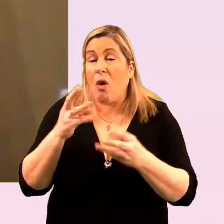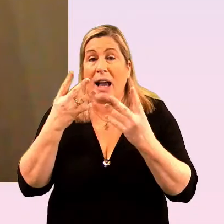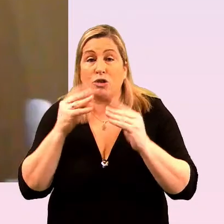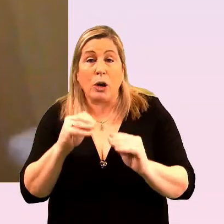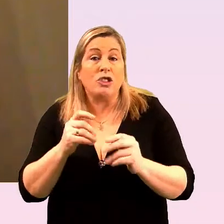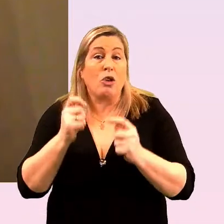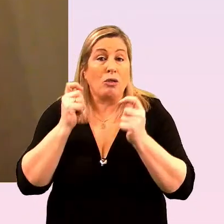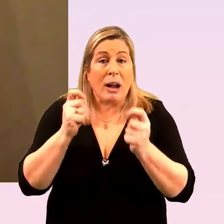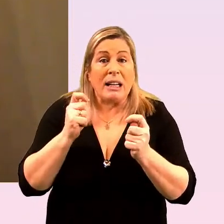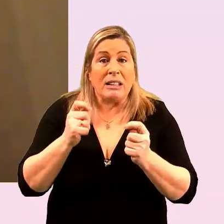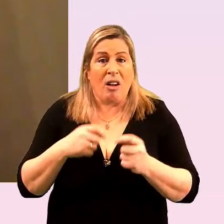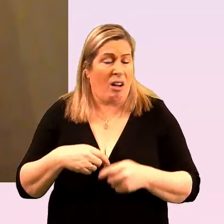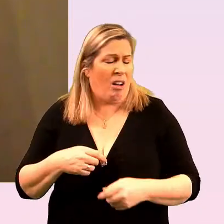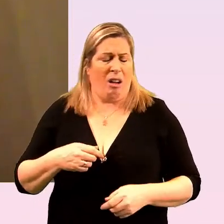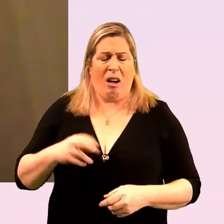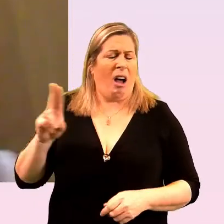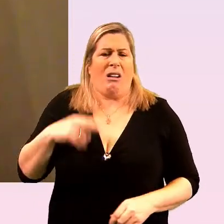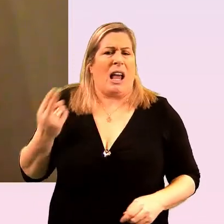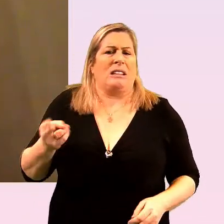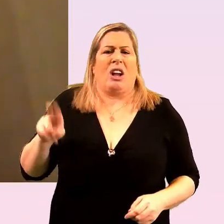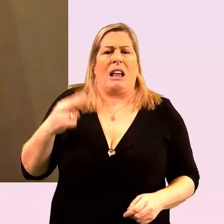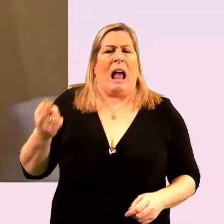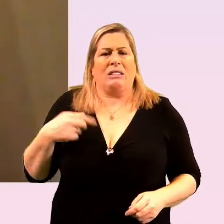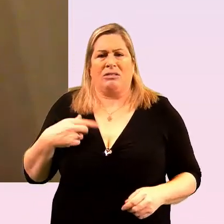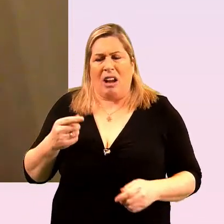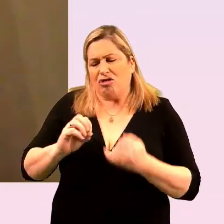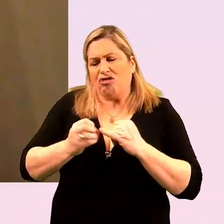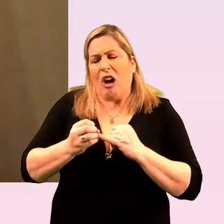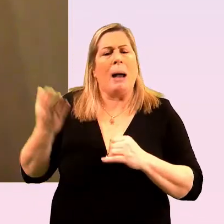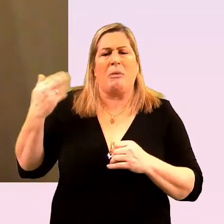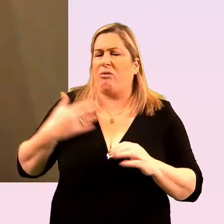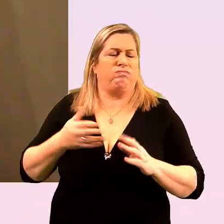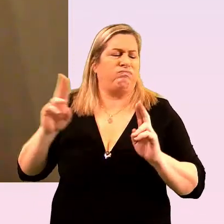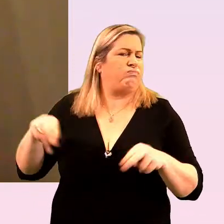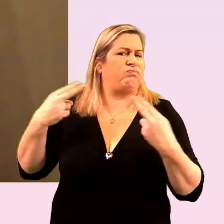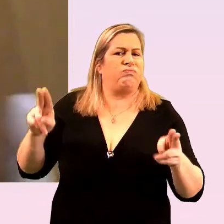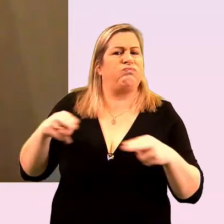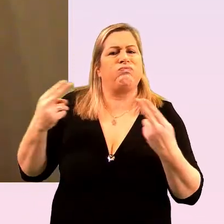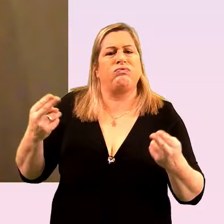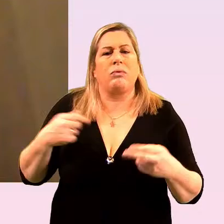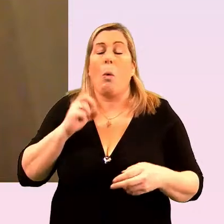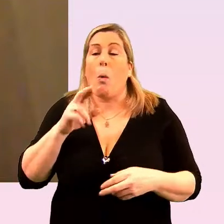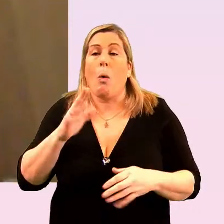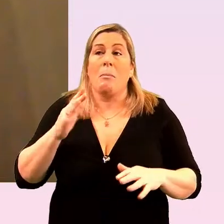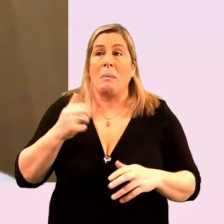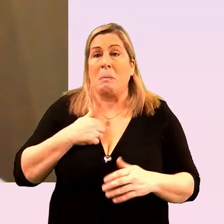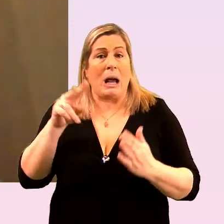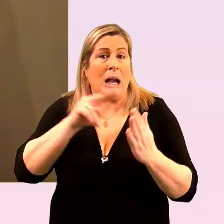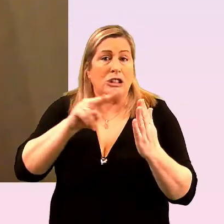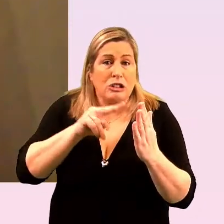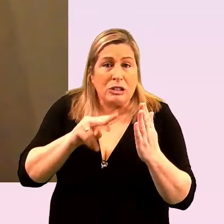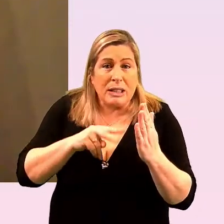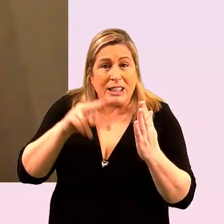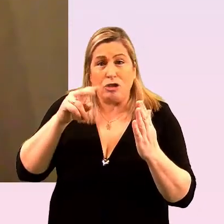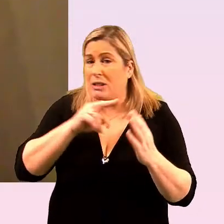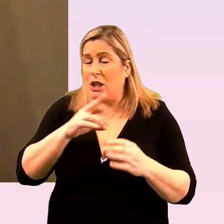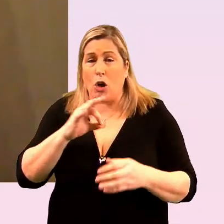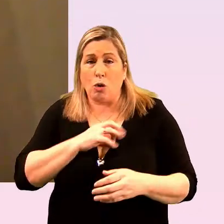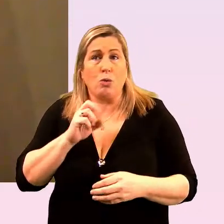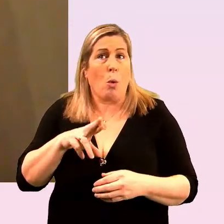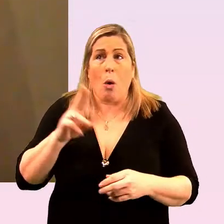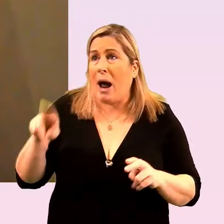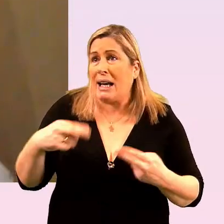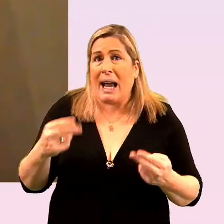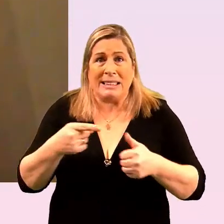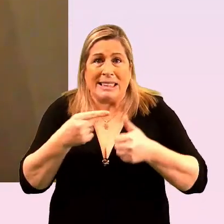training, and you say, oh, well, I can't do that. Or, well, my literacy skills aren't that good, or I can't count. So all of those